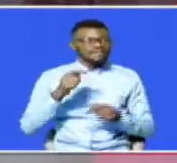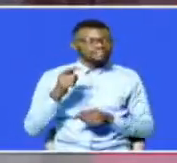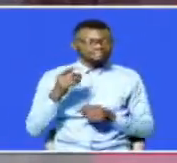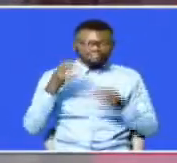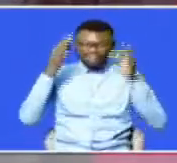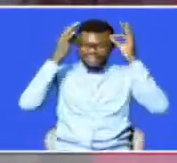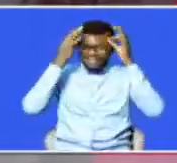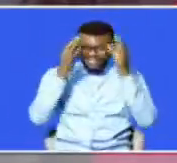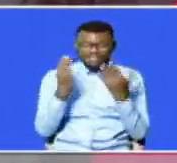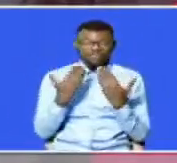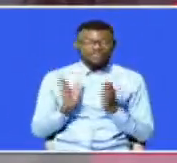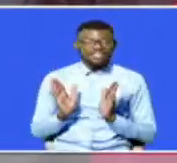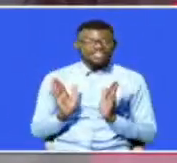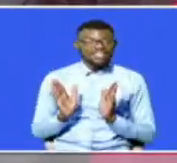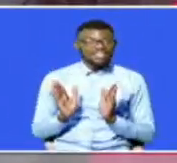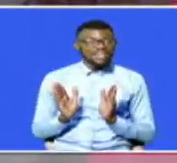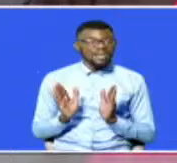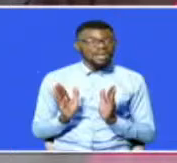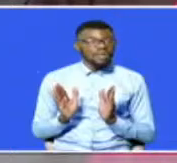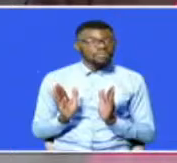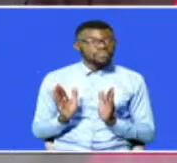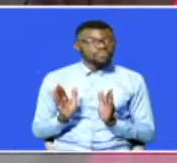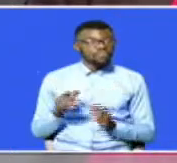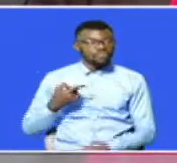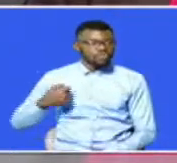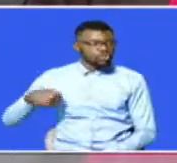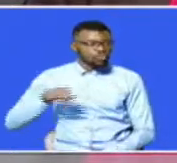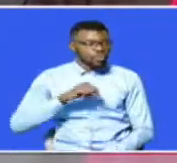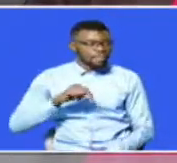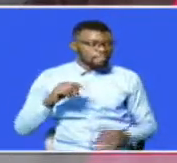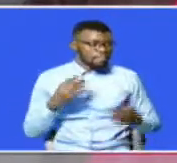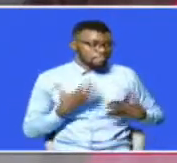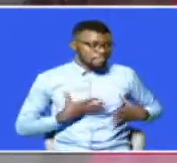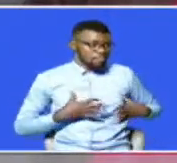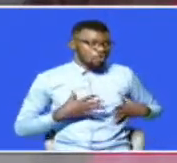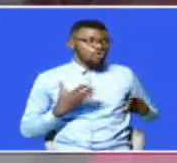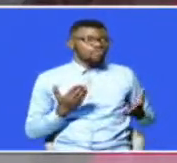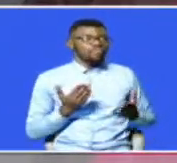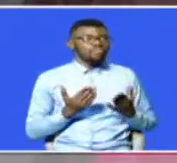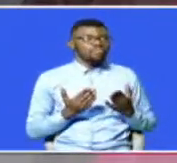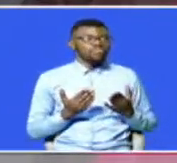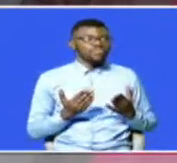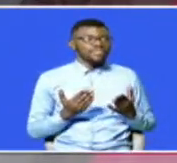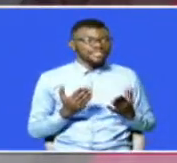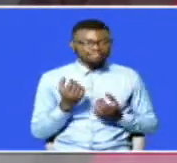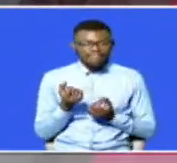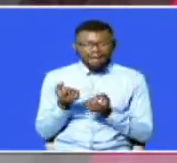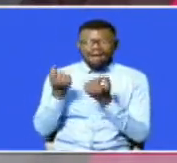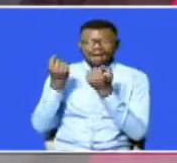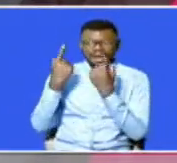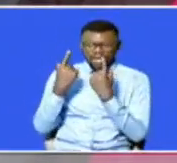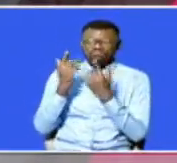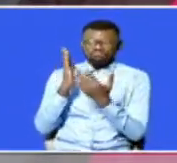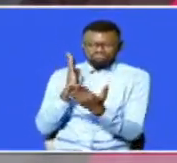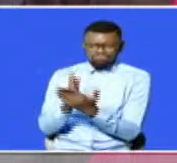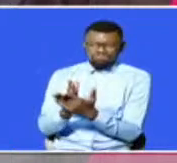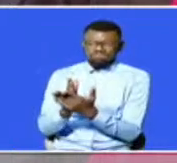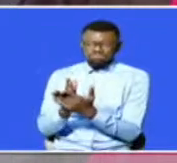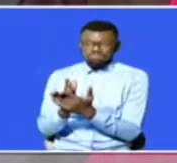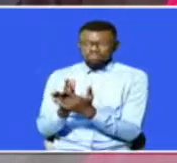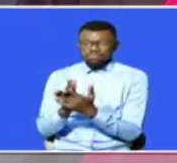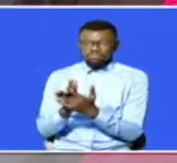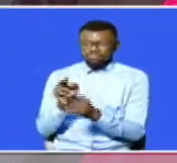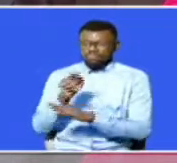people, our true measure lies in our ability to discern when the nation is bigger than